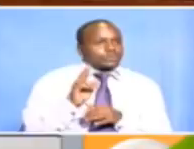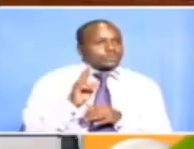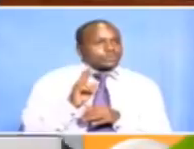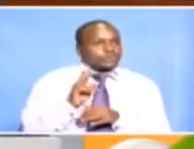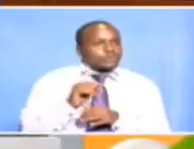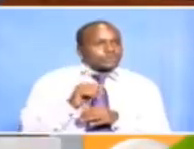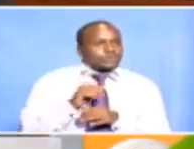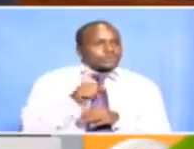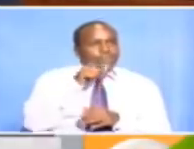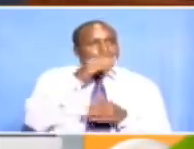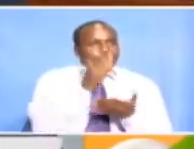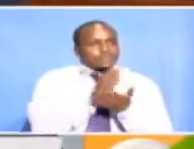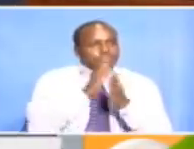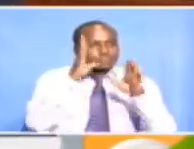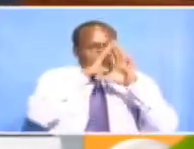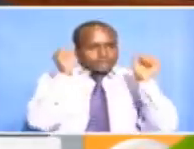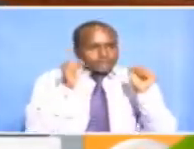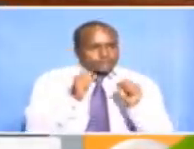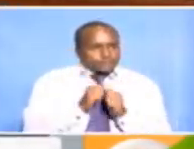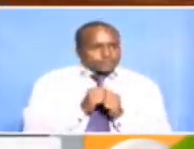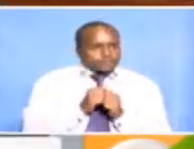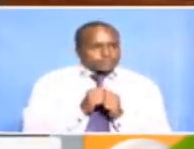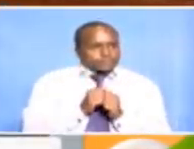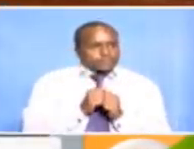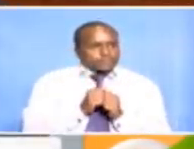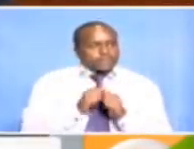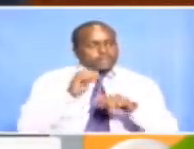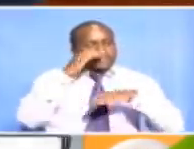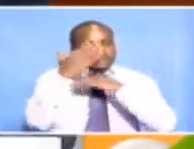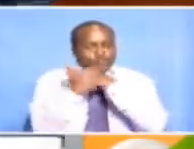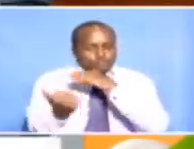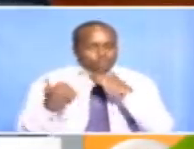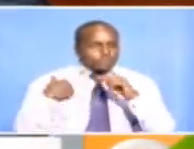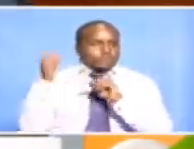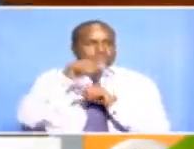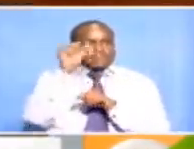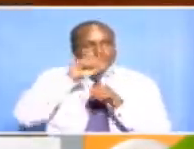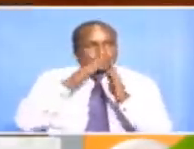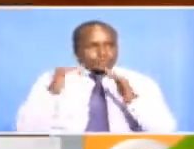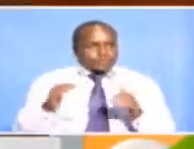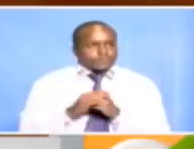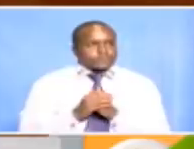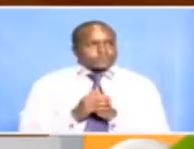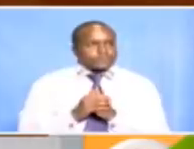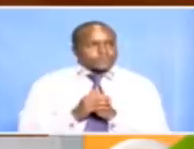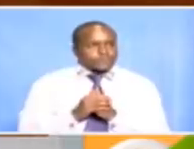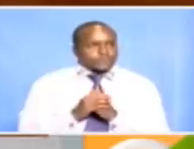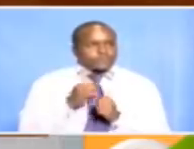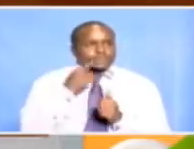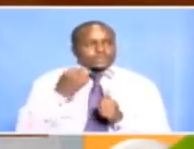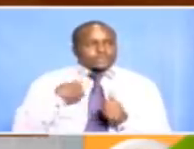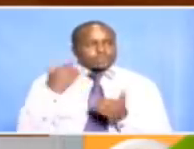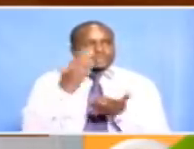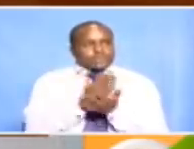is a genuine president. Mm. He's someone being set out. My brother, tell me the truth.